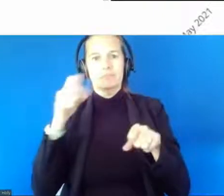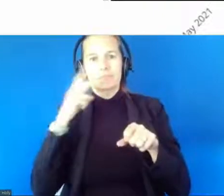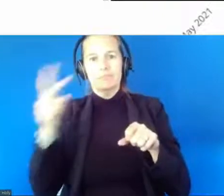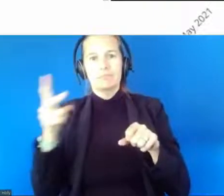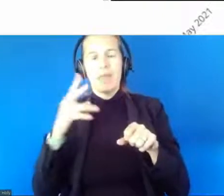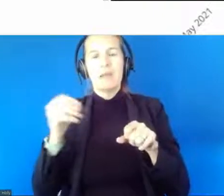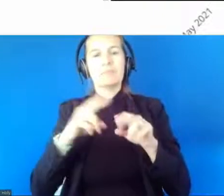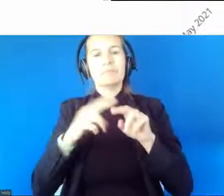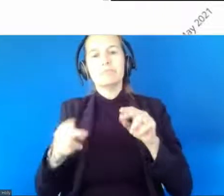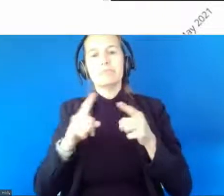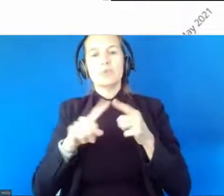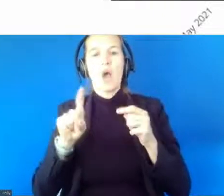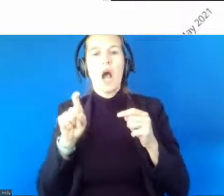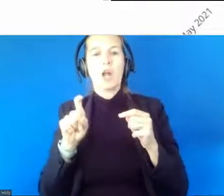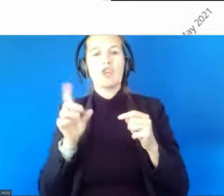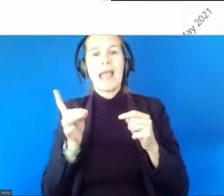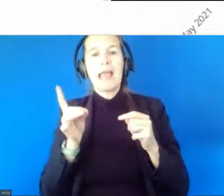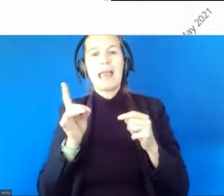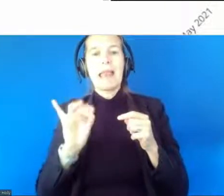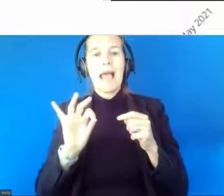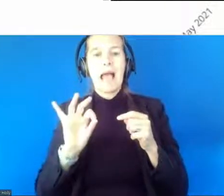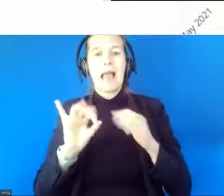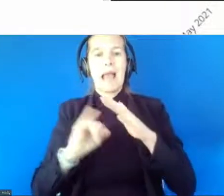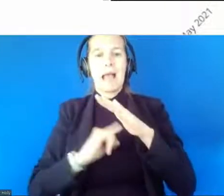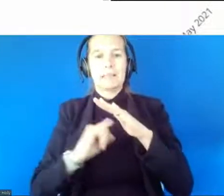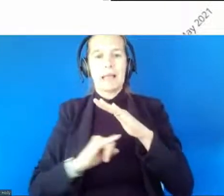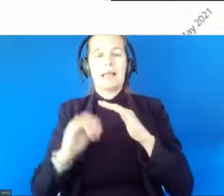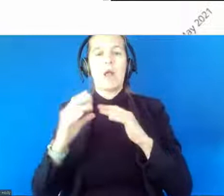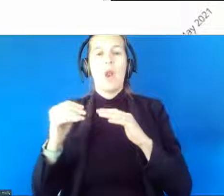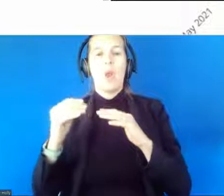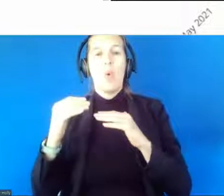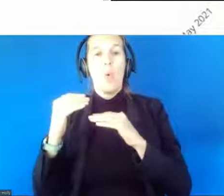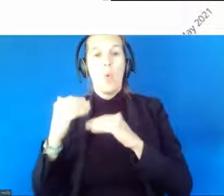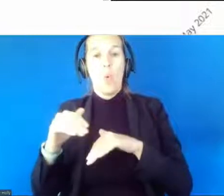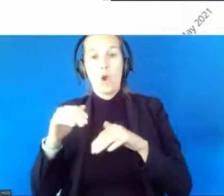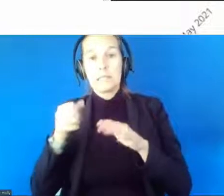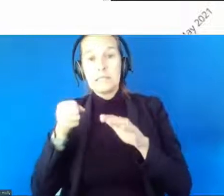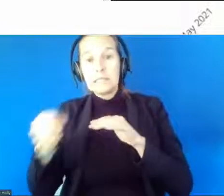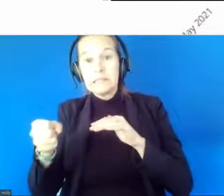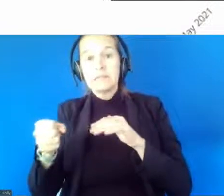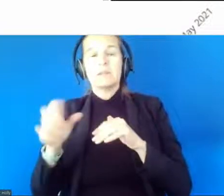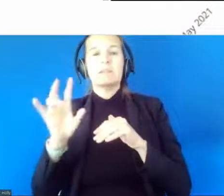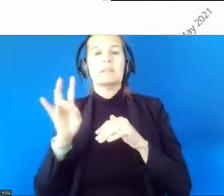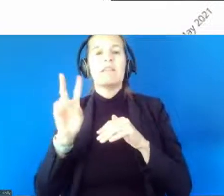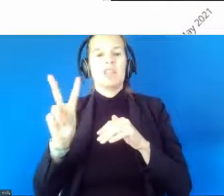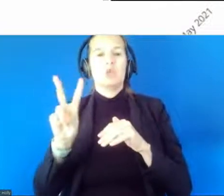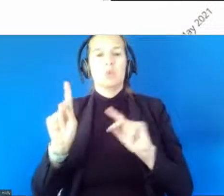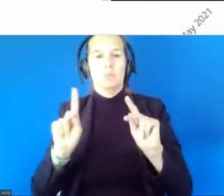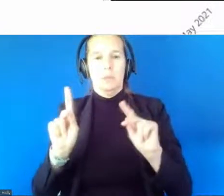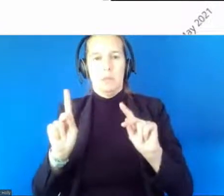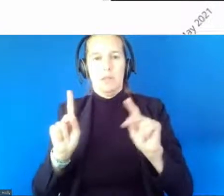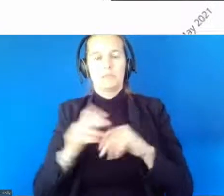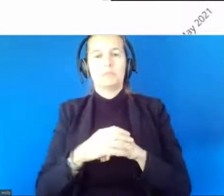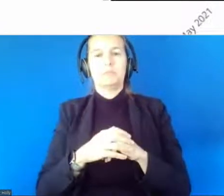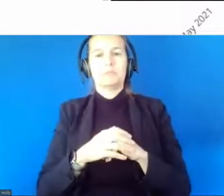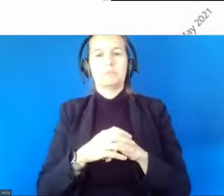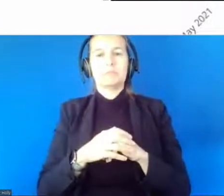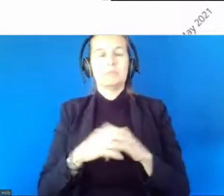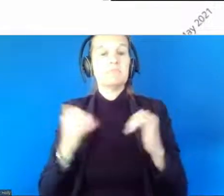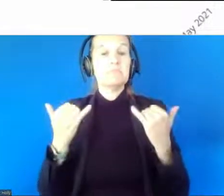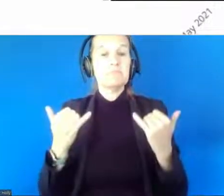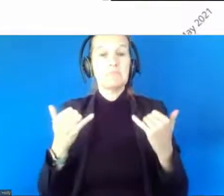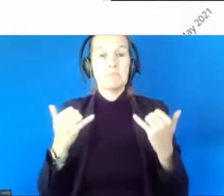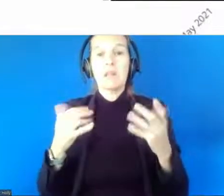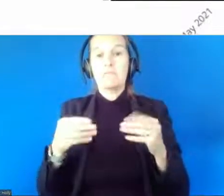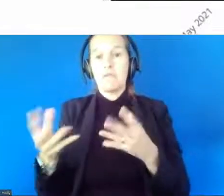to 189 and quarantine. Only 72 people are still under quarantine, and we're currently providing